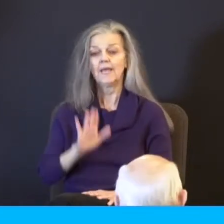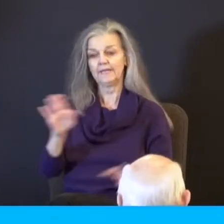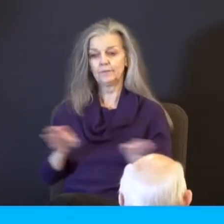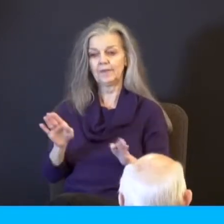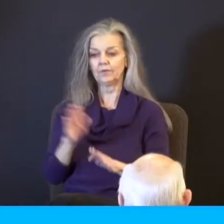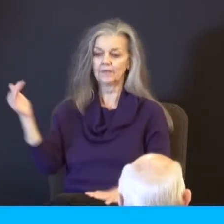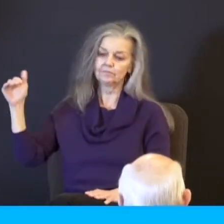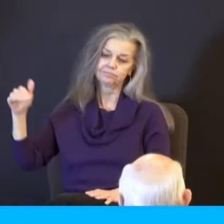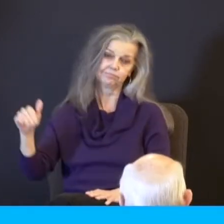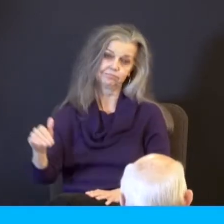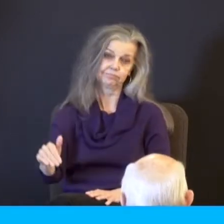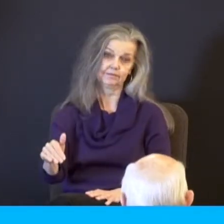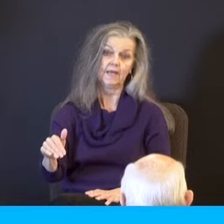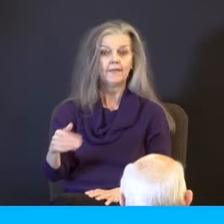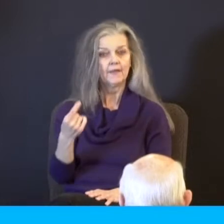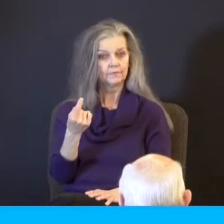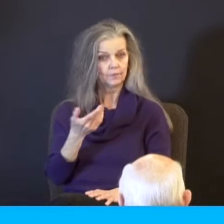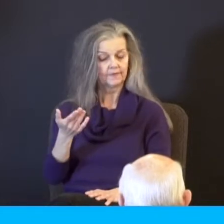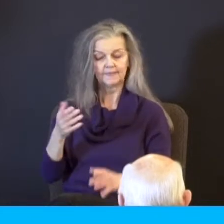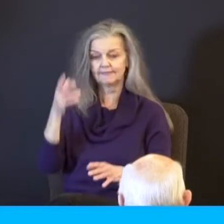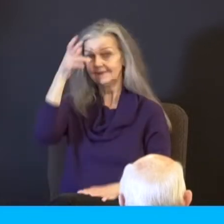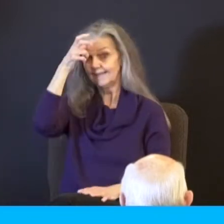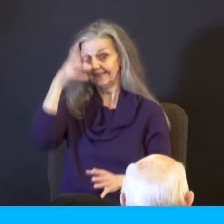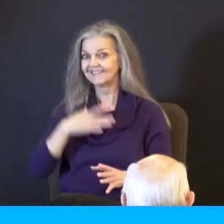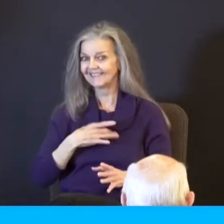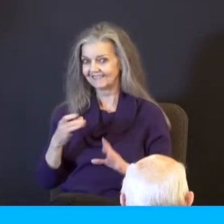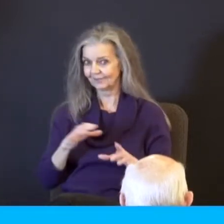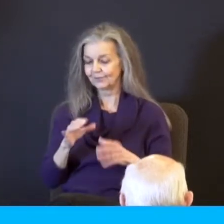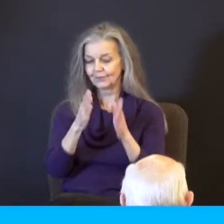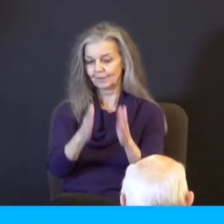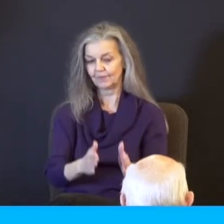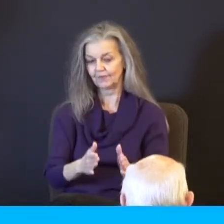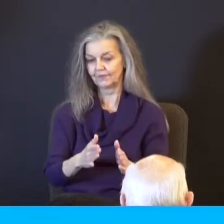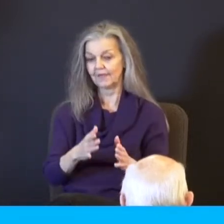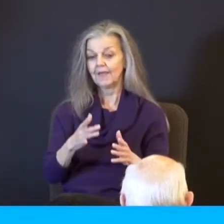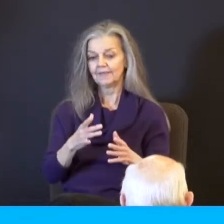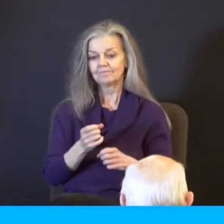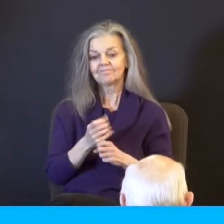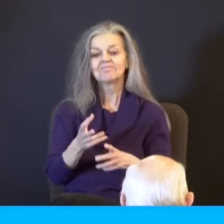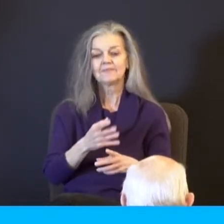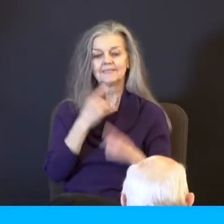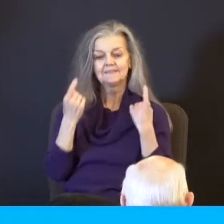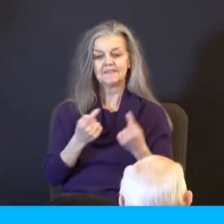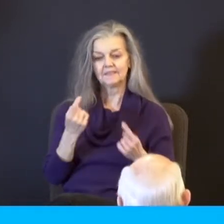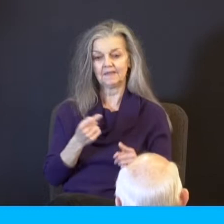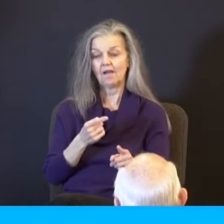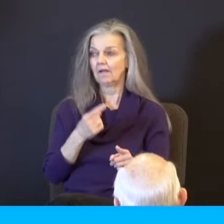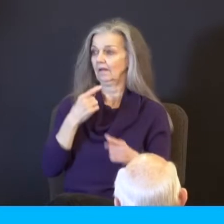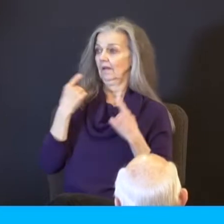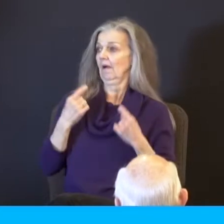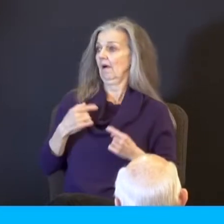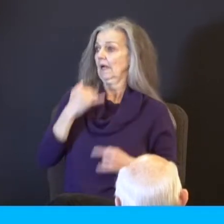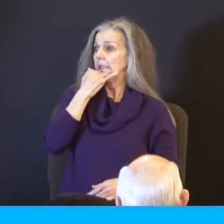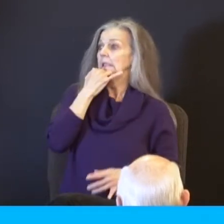see. And that's one of the things Satan likes to do to an individual, get you to sin, get you to do something, and get you to believe that